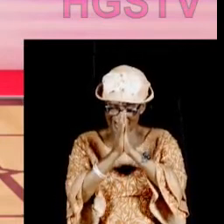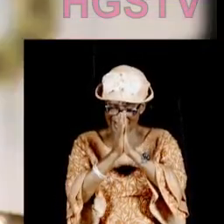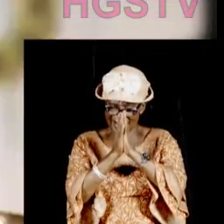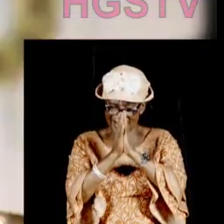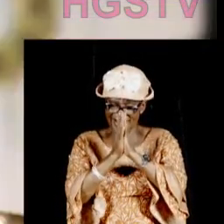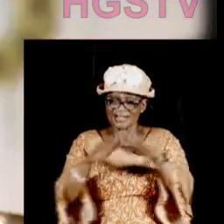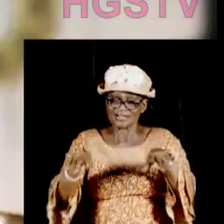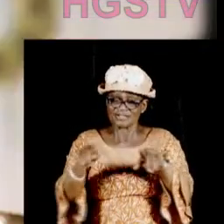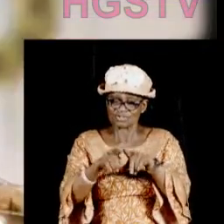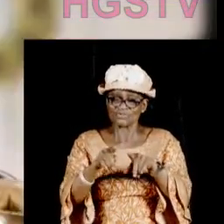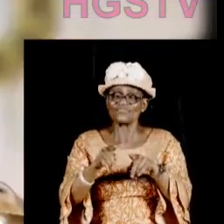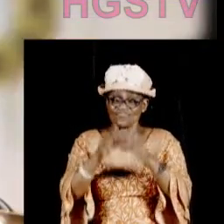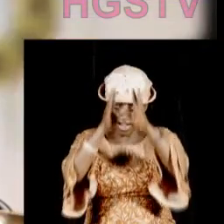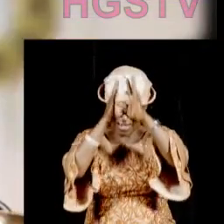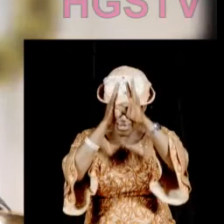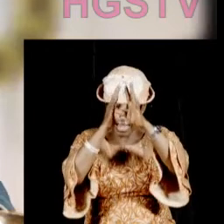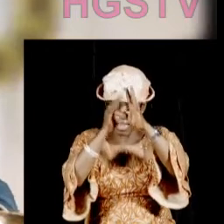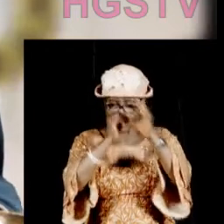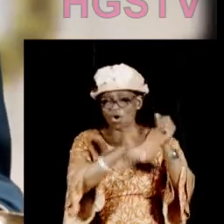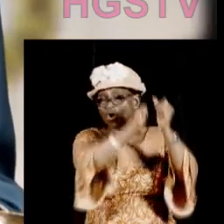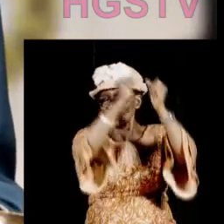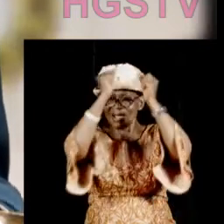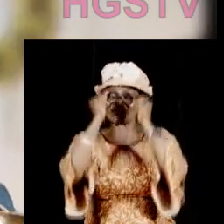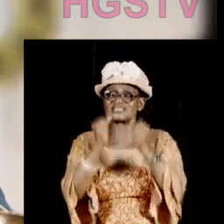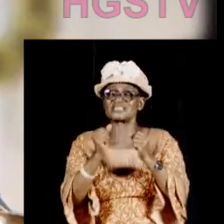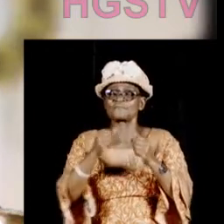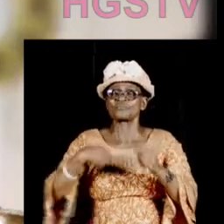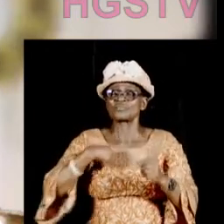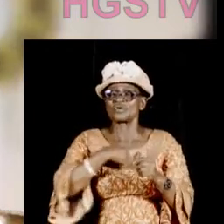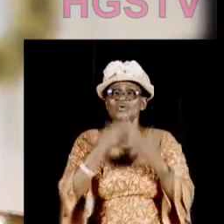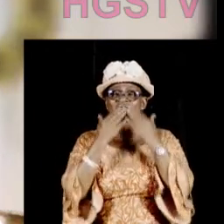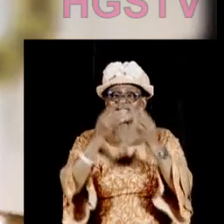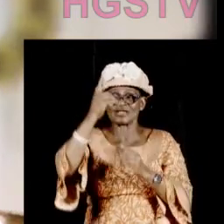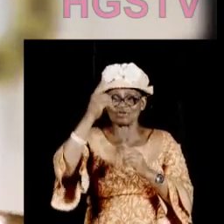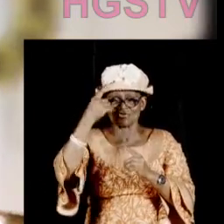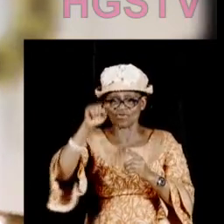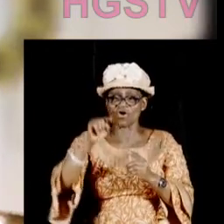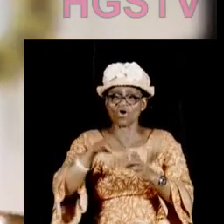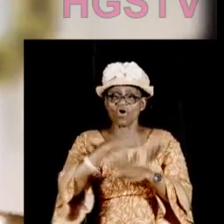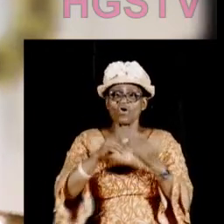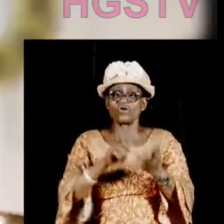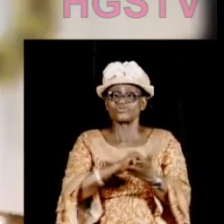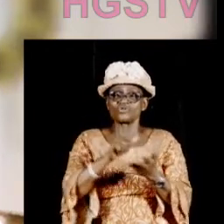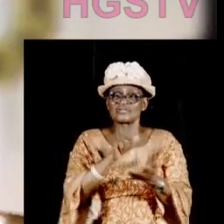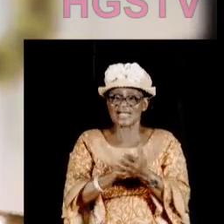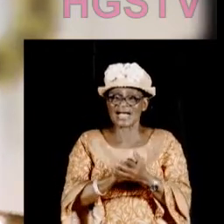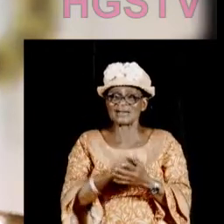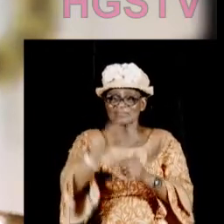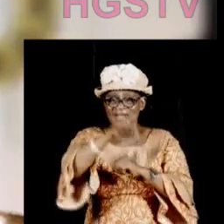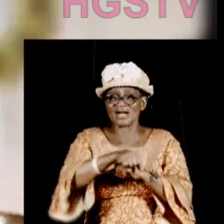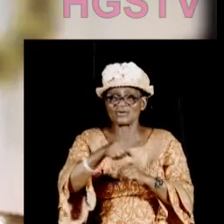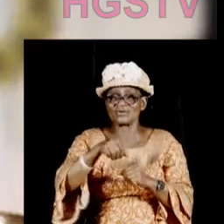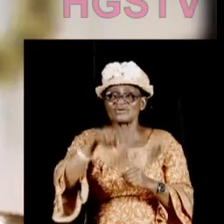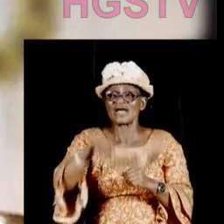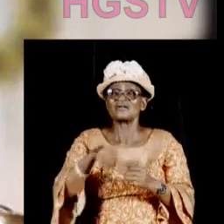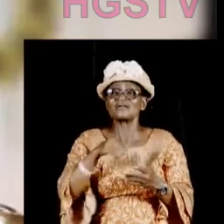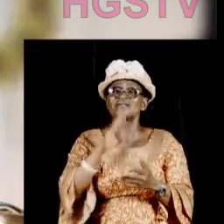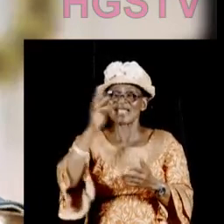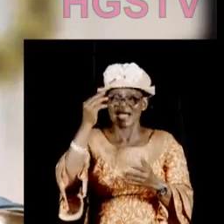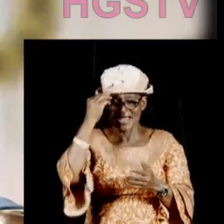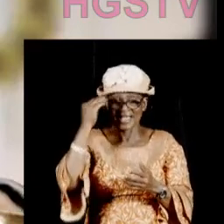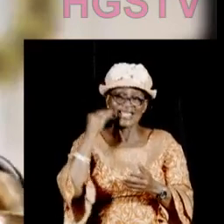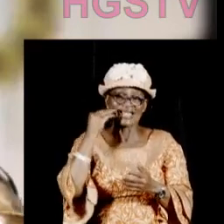you. Father Almighty, we thank you for all those that have bowed down their head for this prayer. They